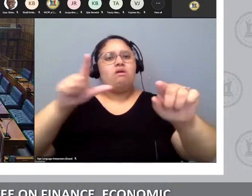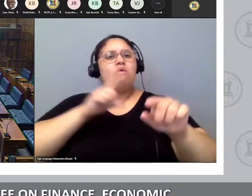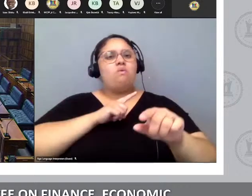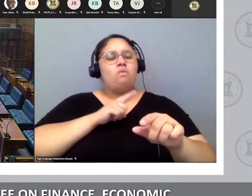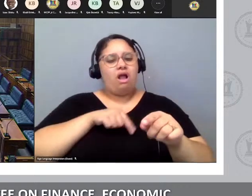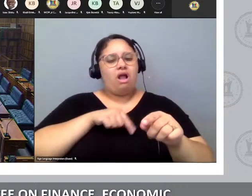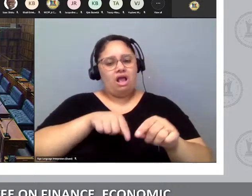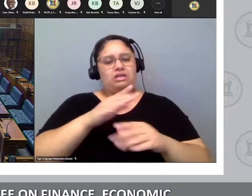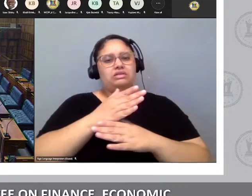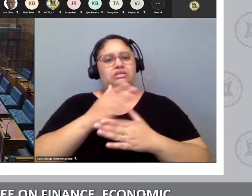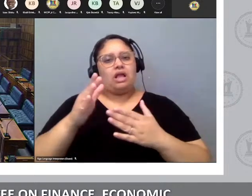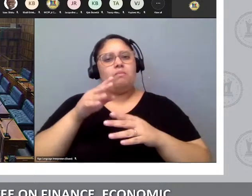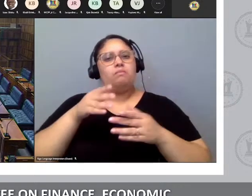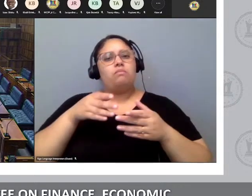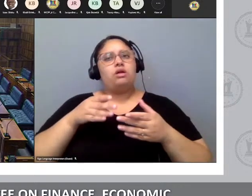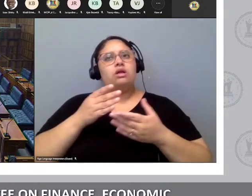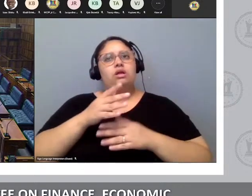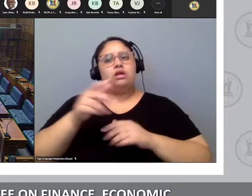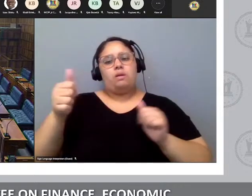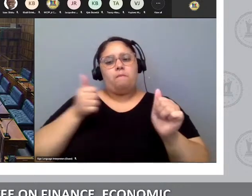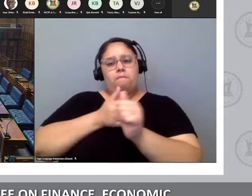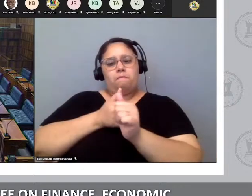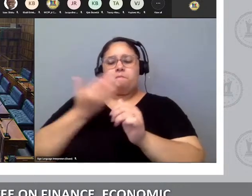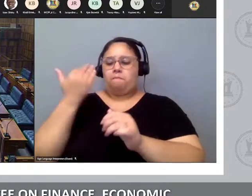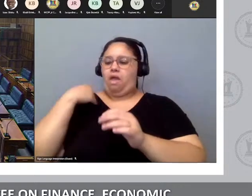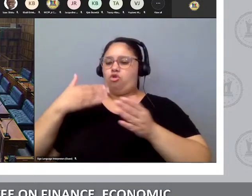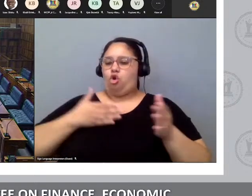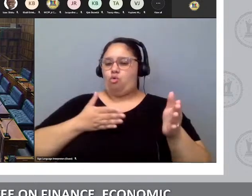roads towards the port of of Sana